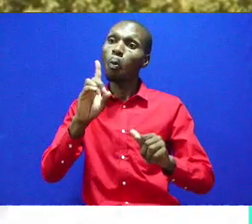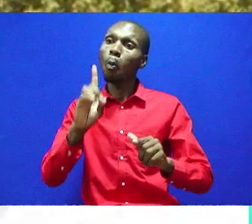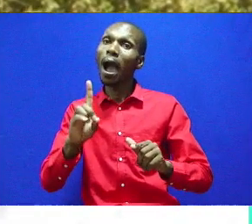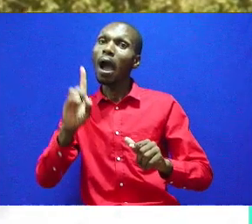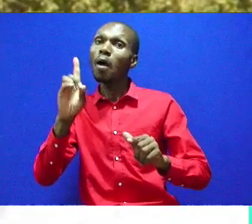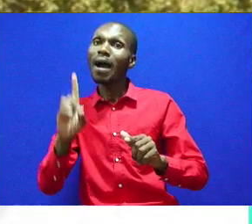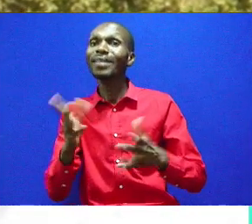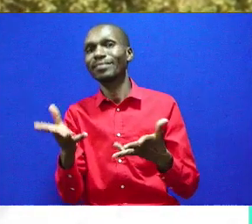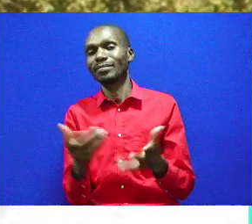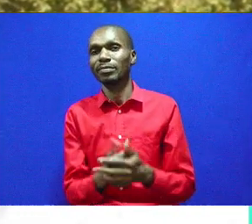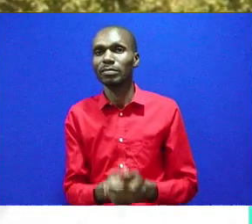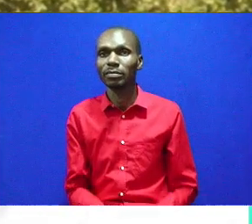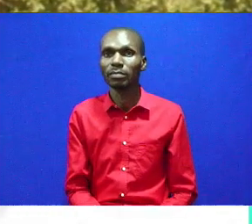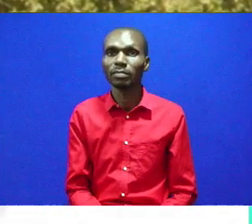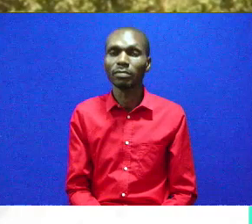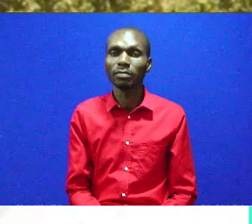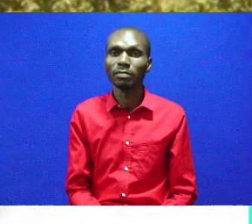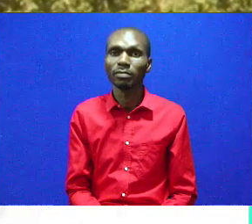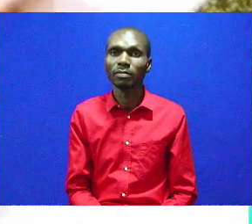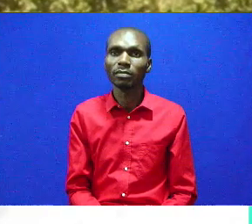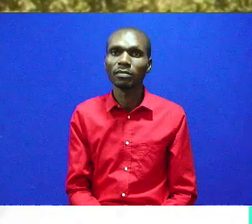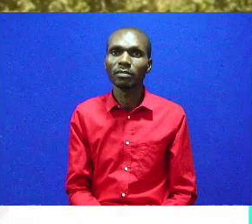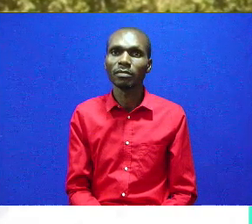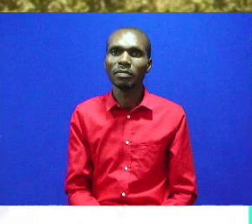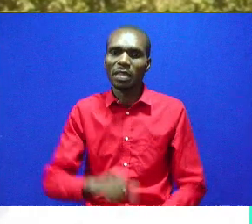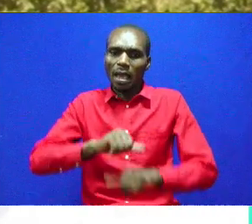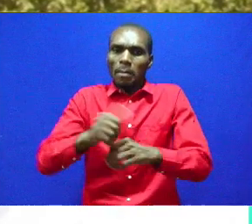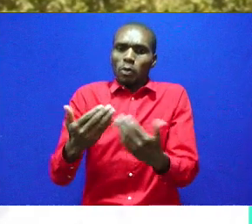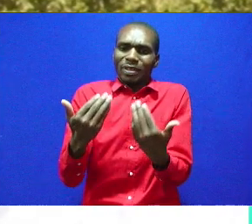1 1 6. Iyo abune mangana abana pi.